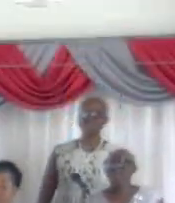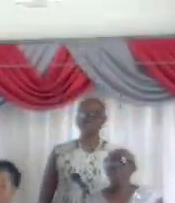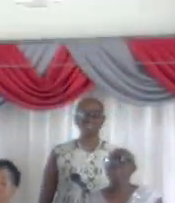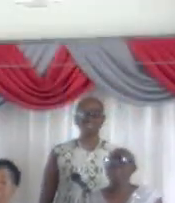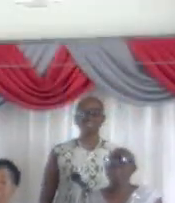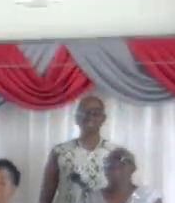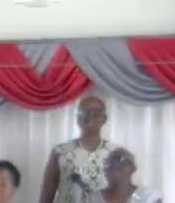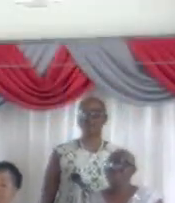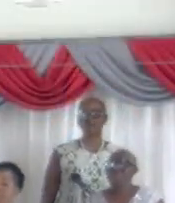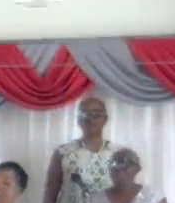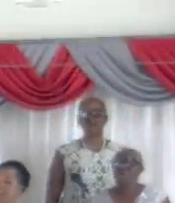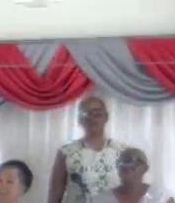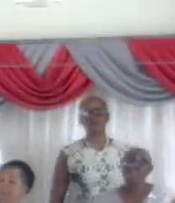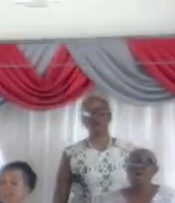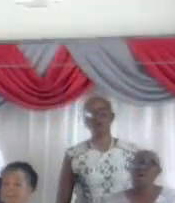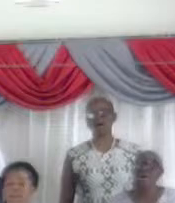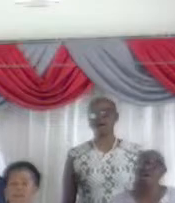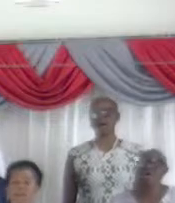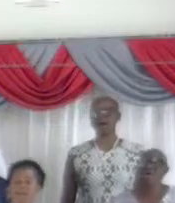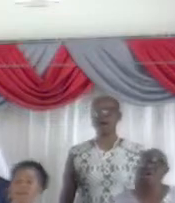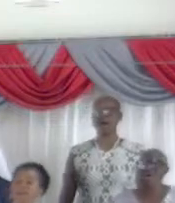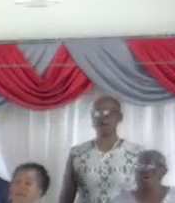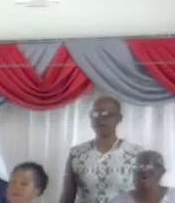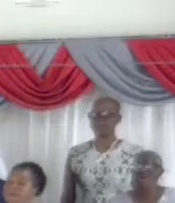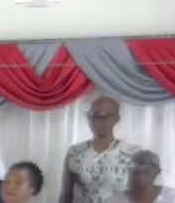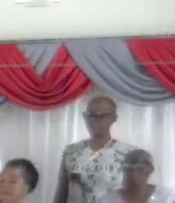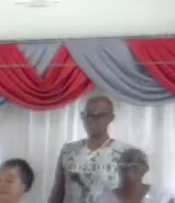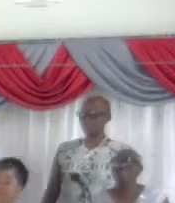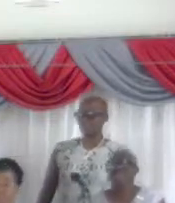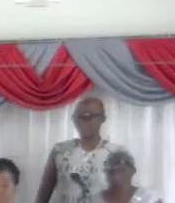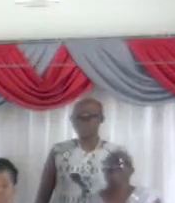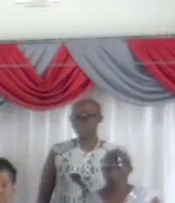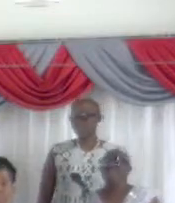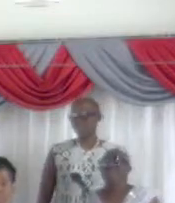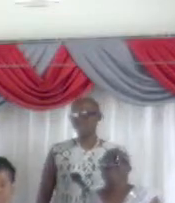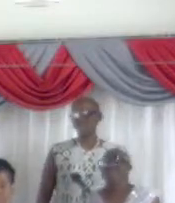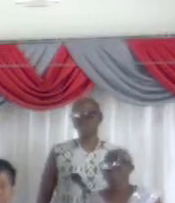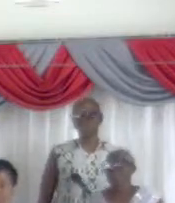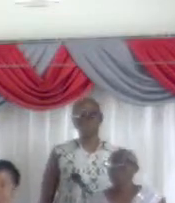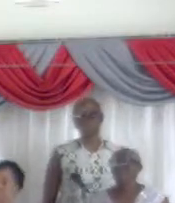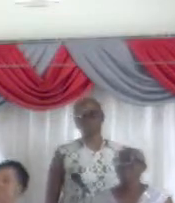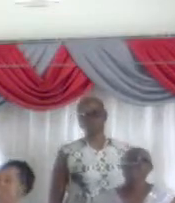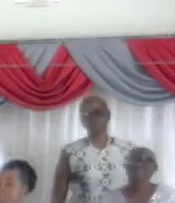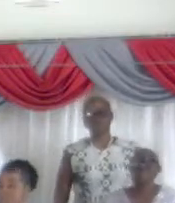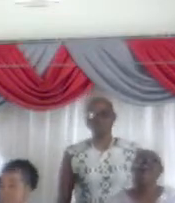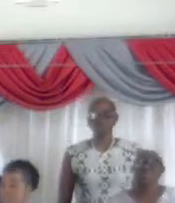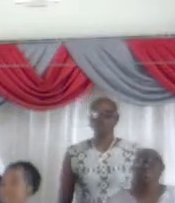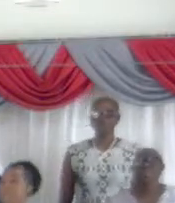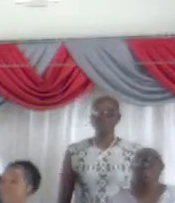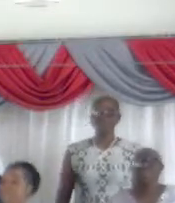Faithful is. Oh, I thank you. You're faithful.